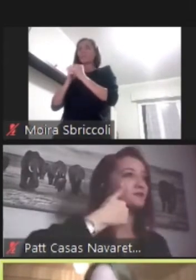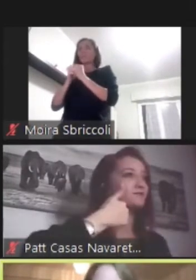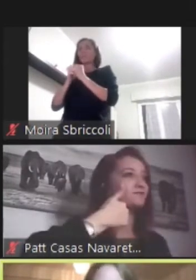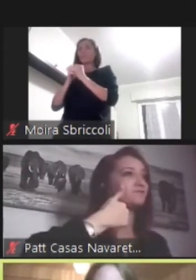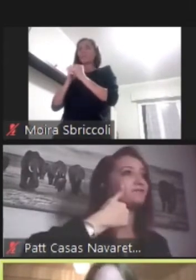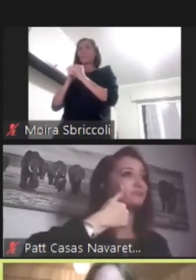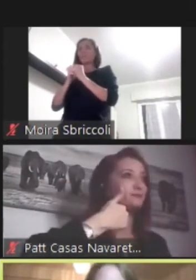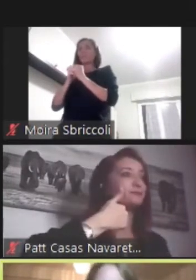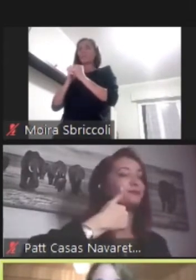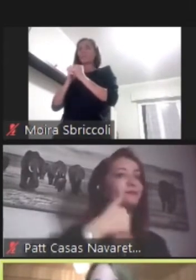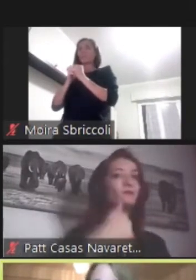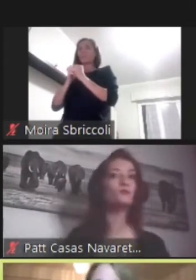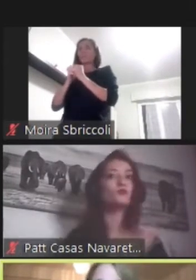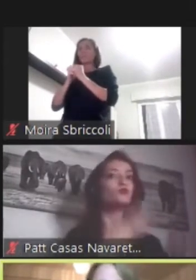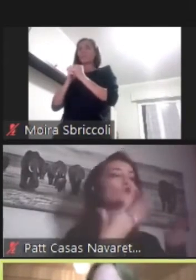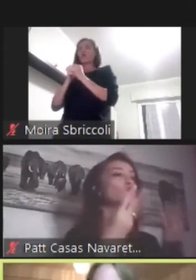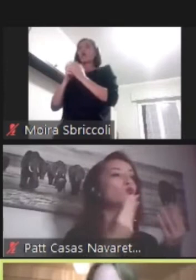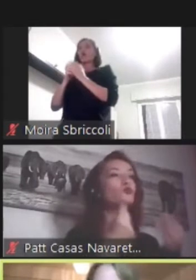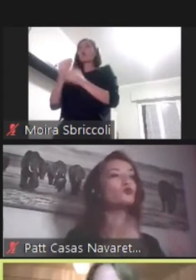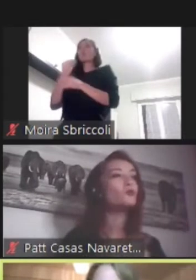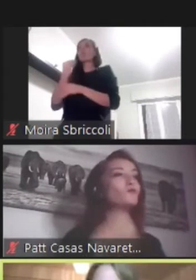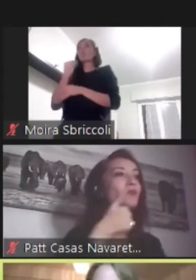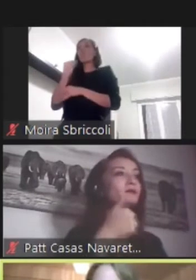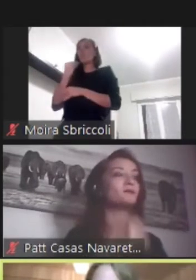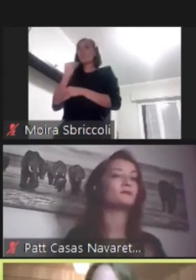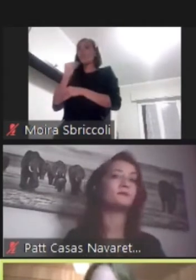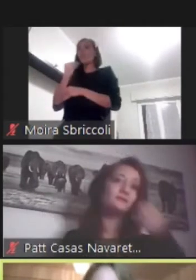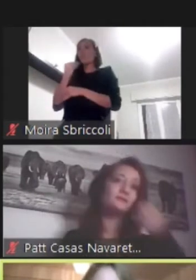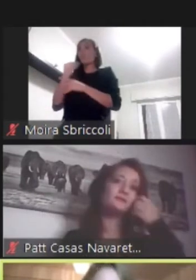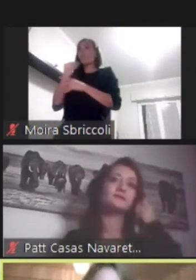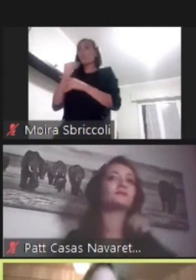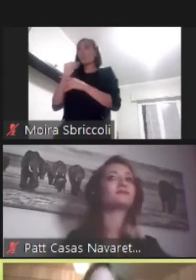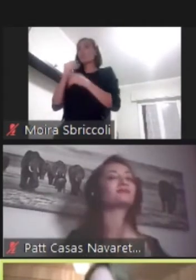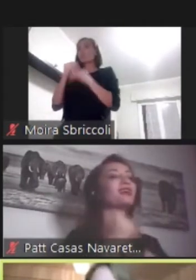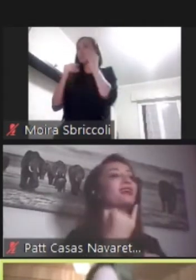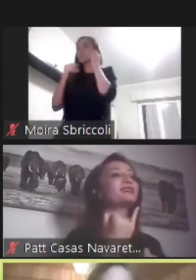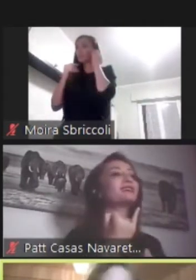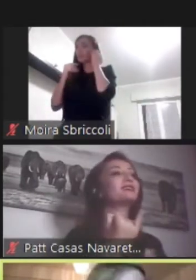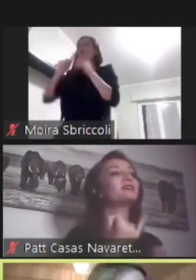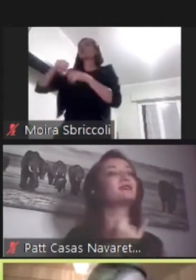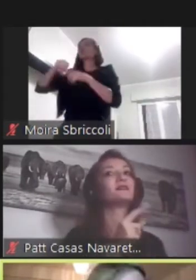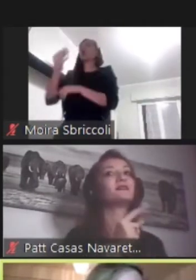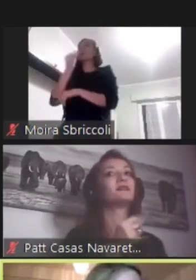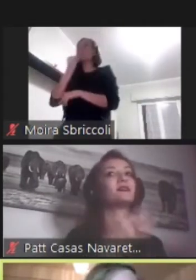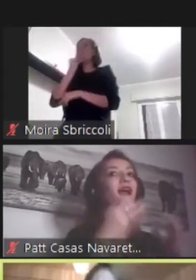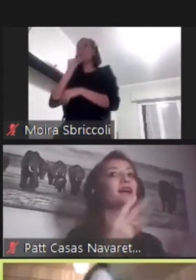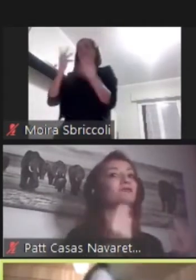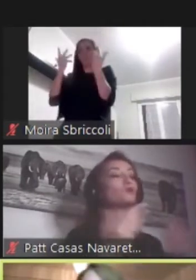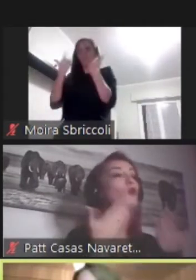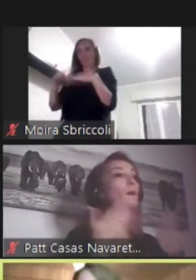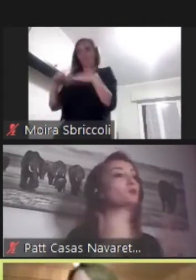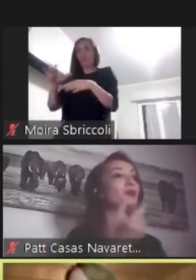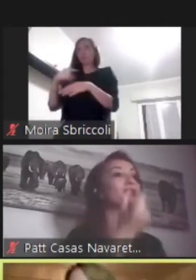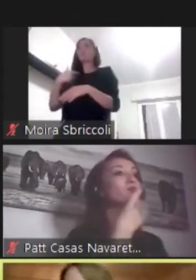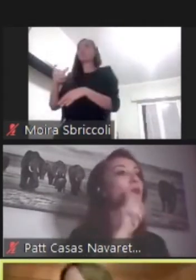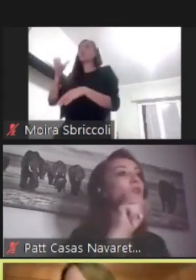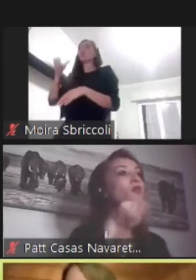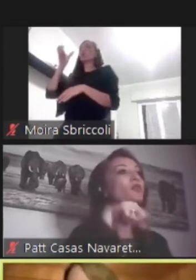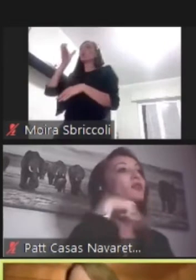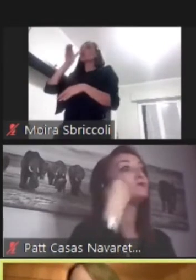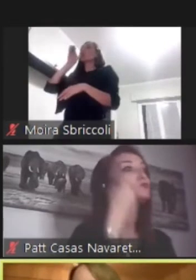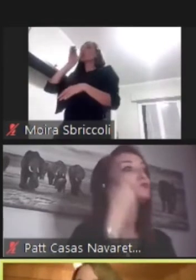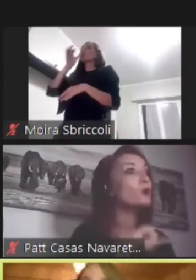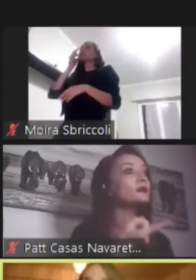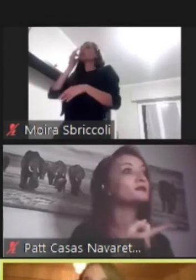after a meal and away from other food. So how I recommend people take